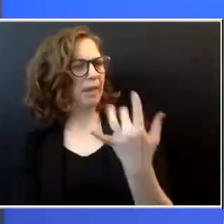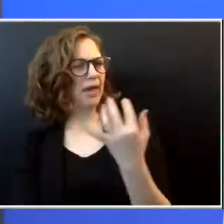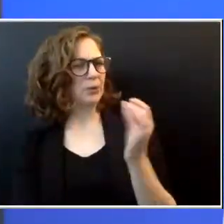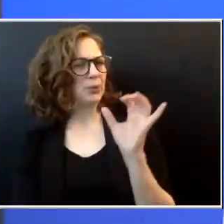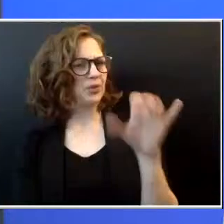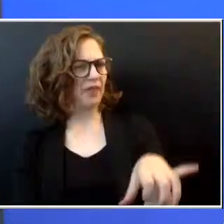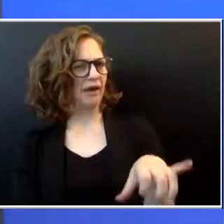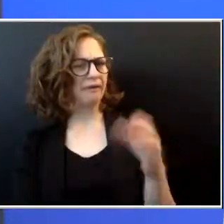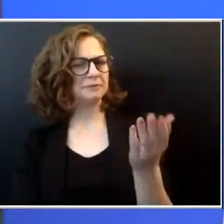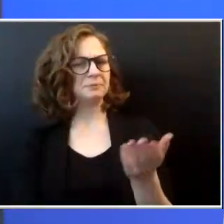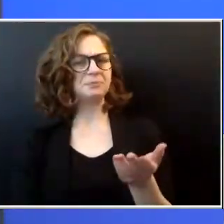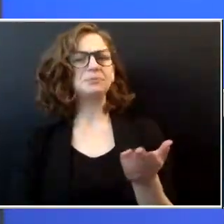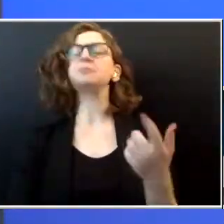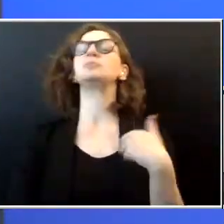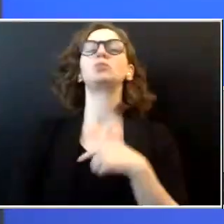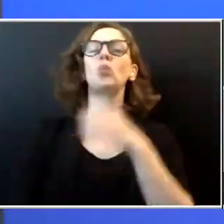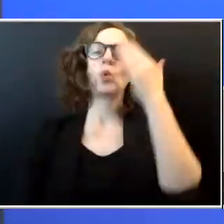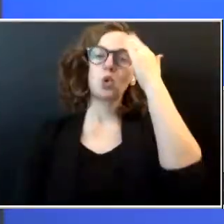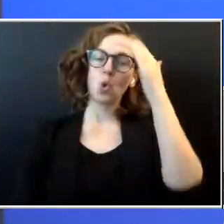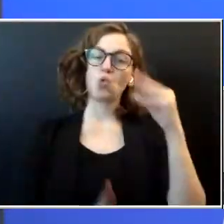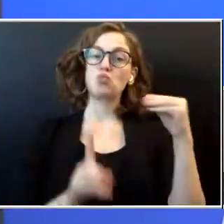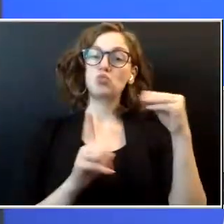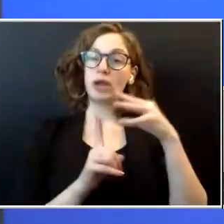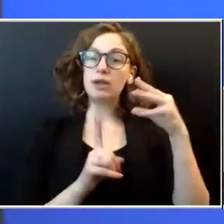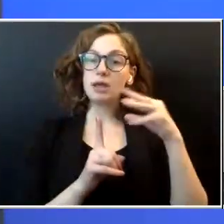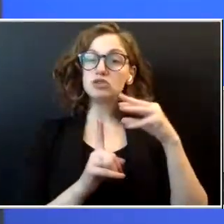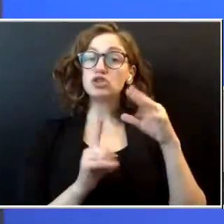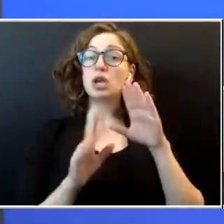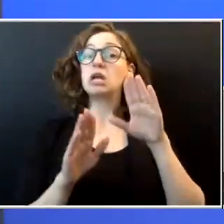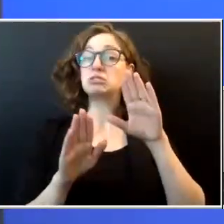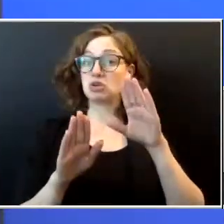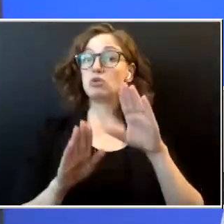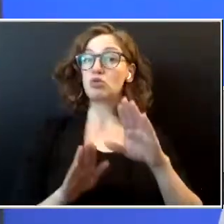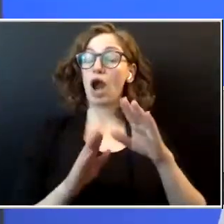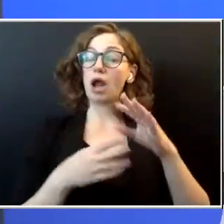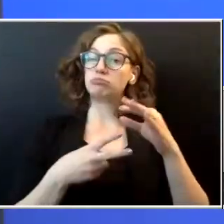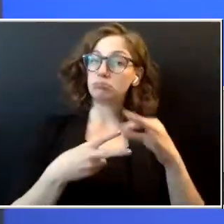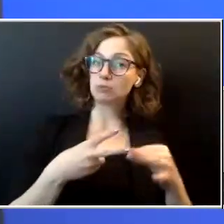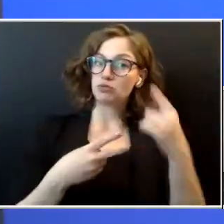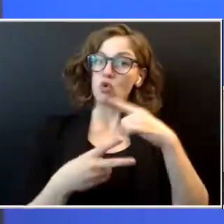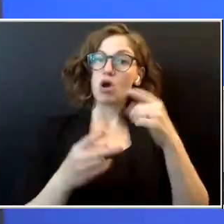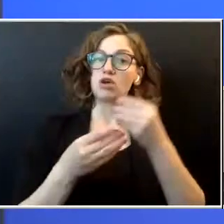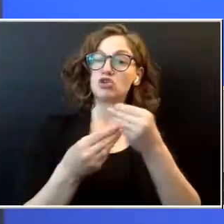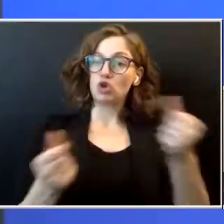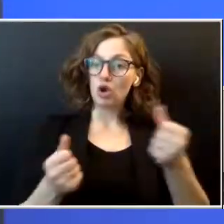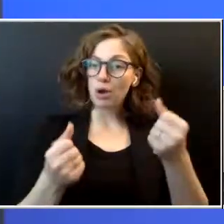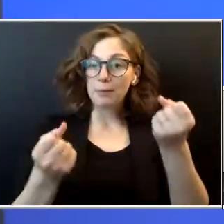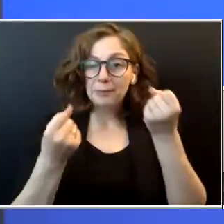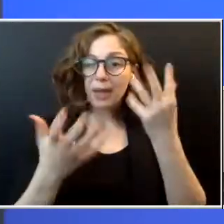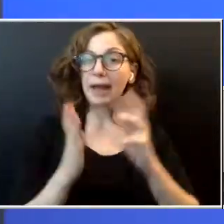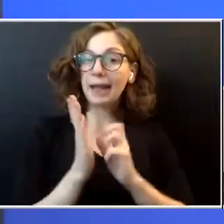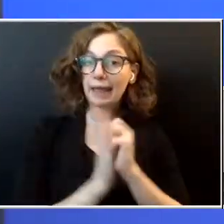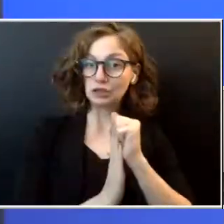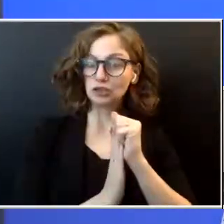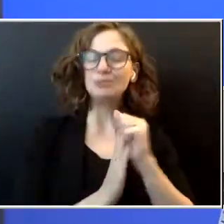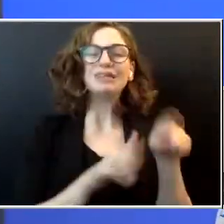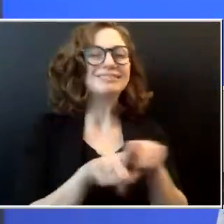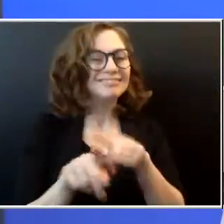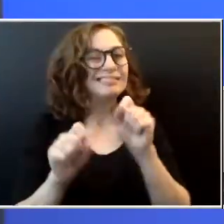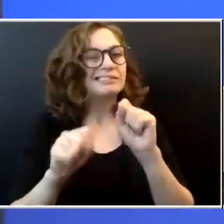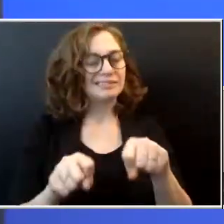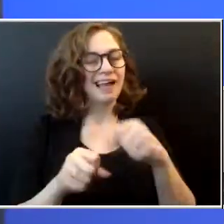that radiation is a great way to cure many types of cancer, but also it can cause side effects.